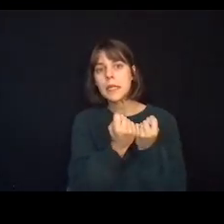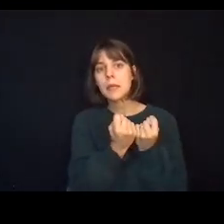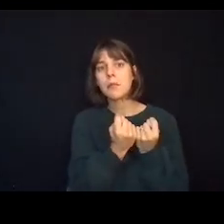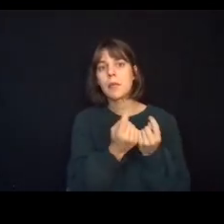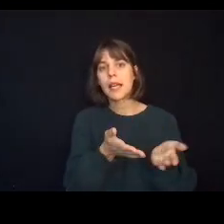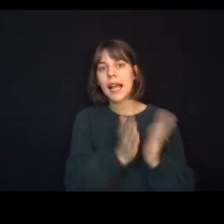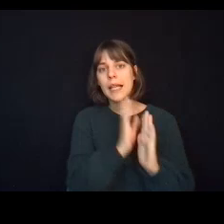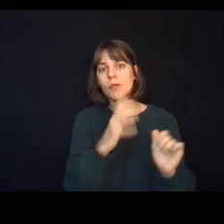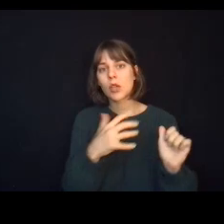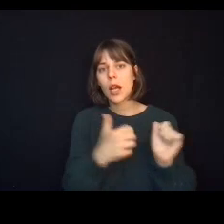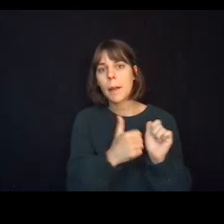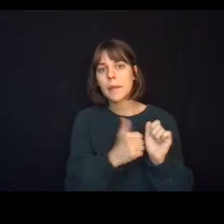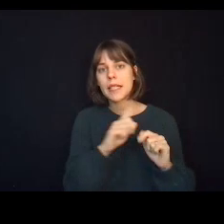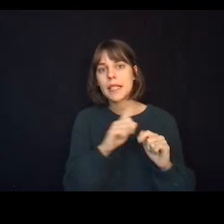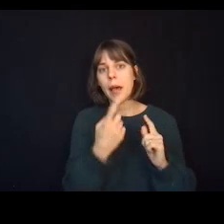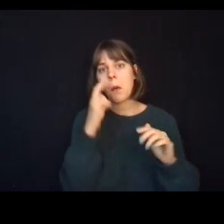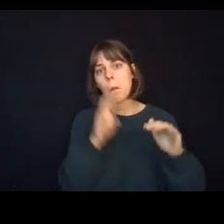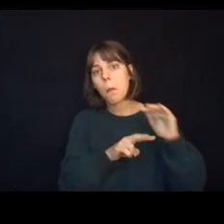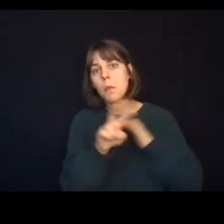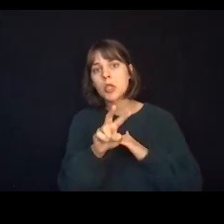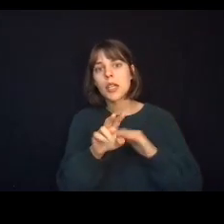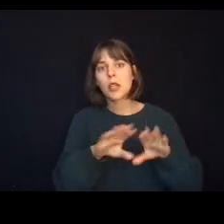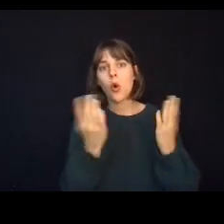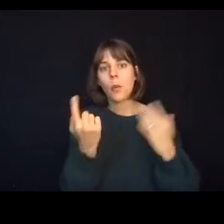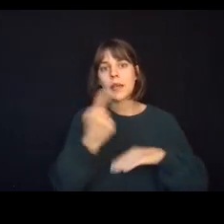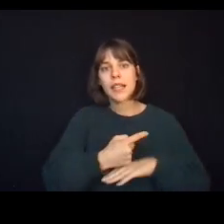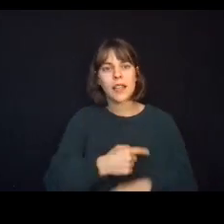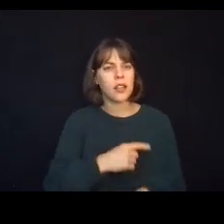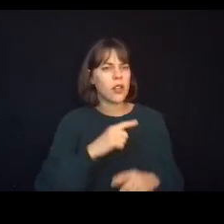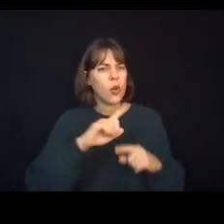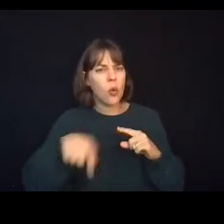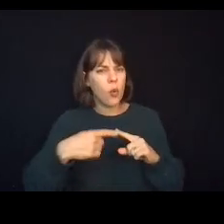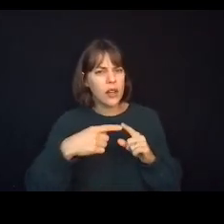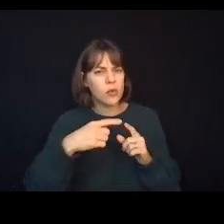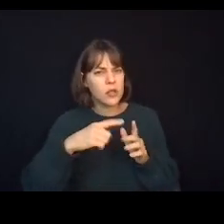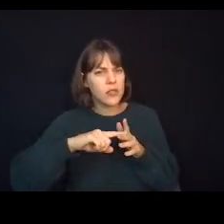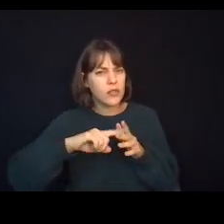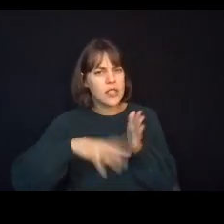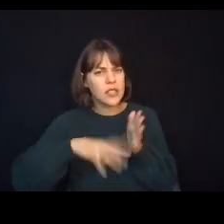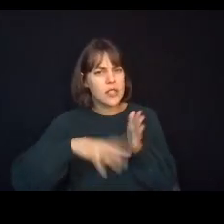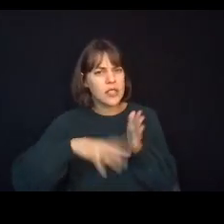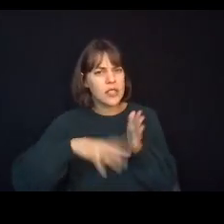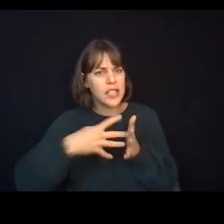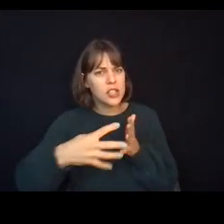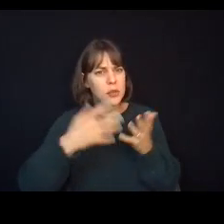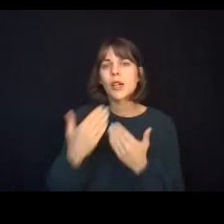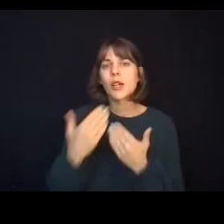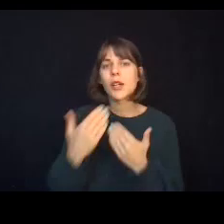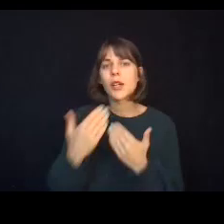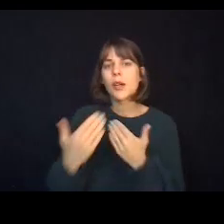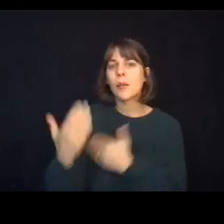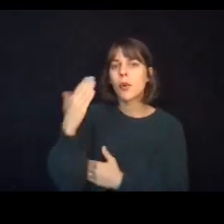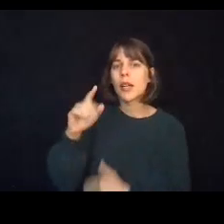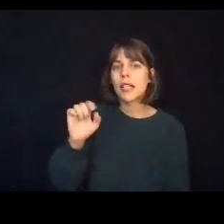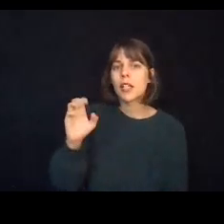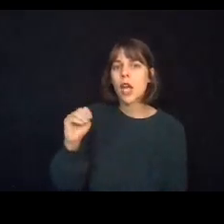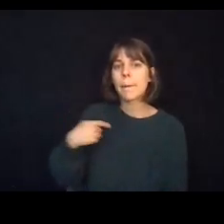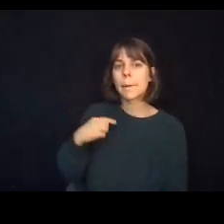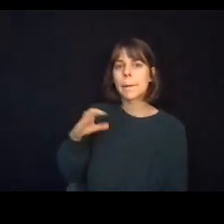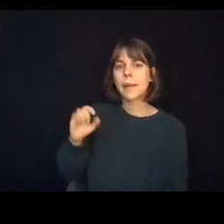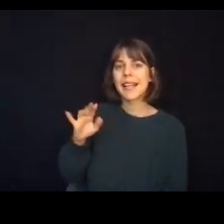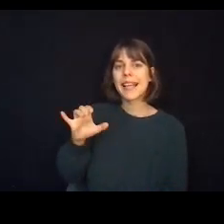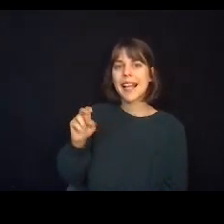some updates on a projected opening date for that. When was it originally scheduled to be completed? Do you know? Good morning, Tom. This is Catherine.